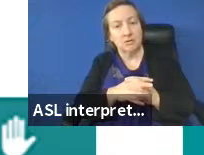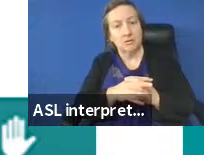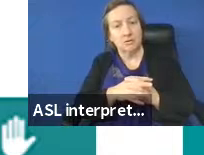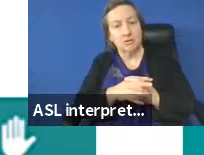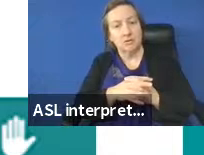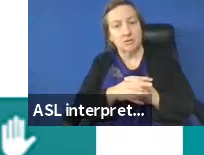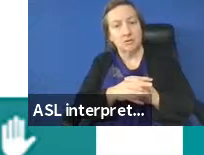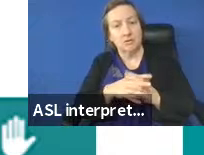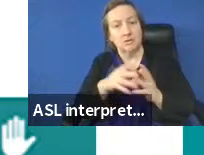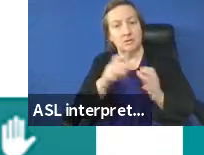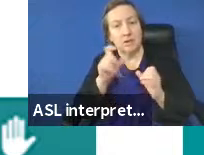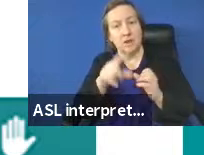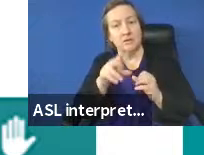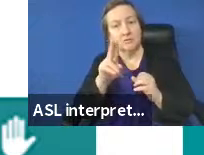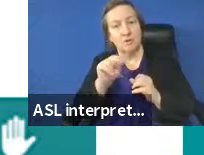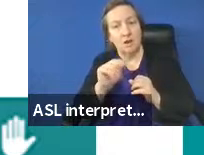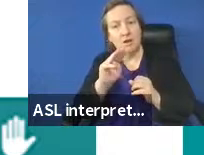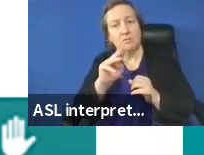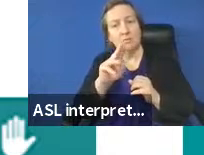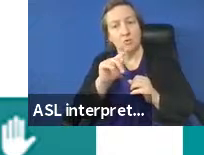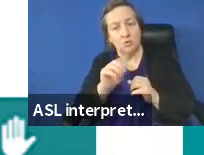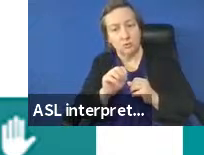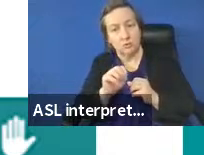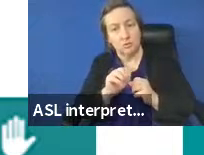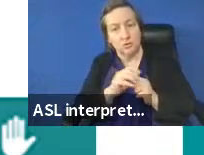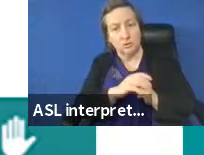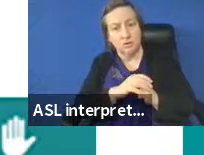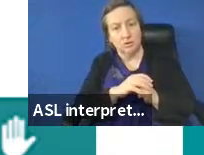I'm going to ask to unmute them.